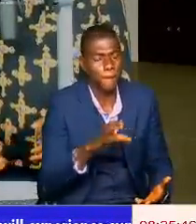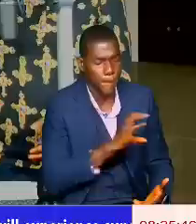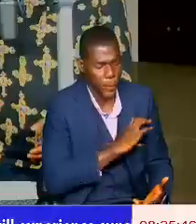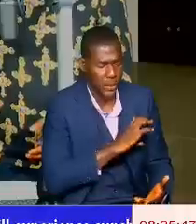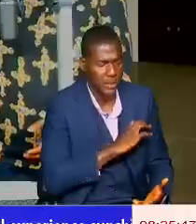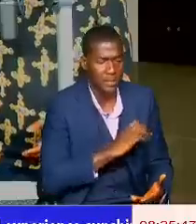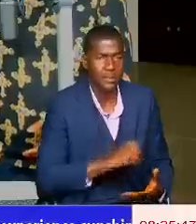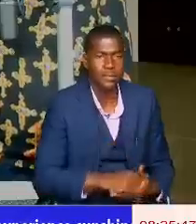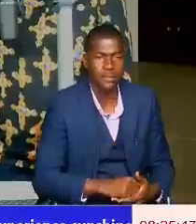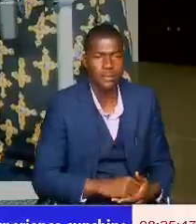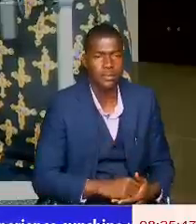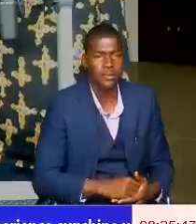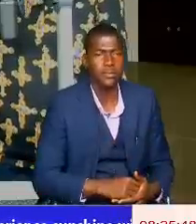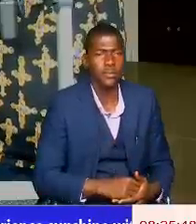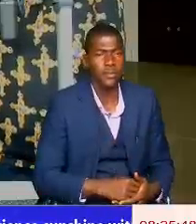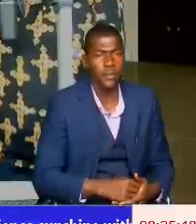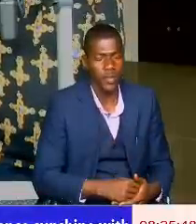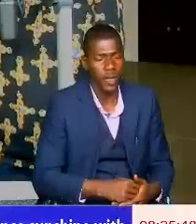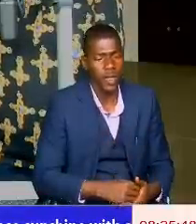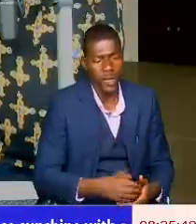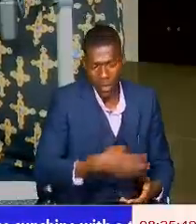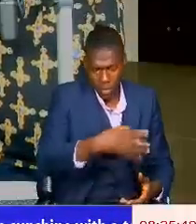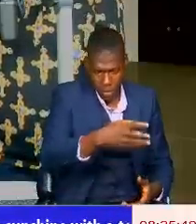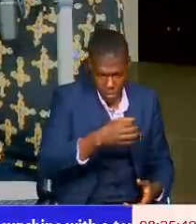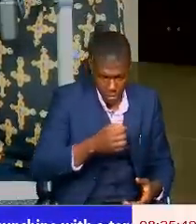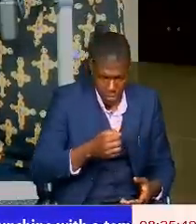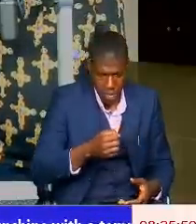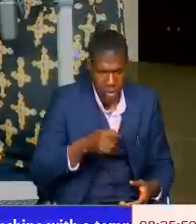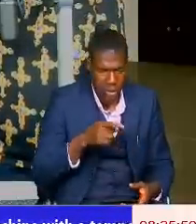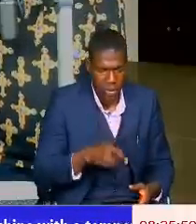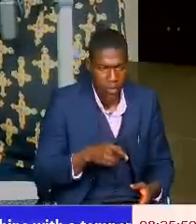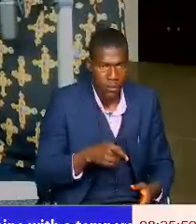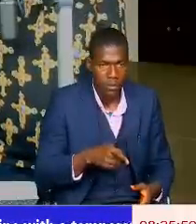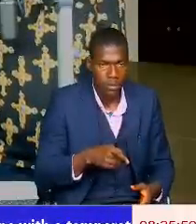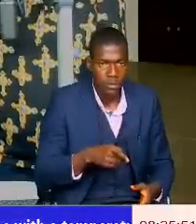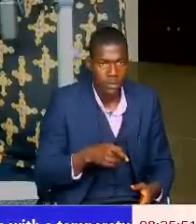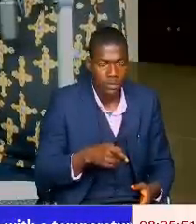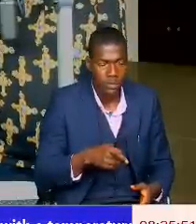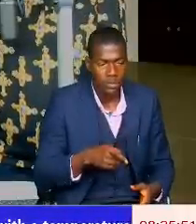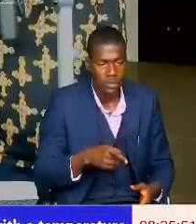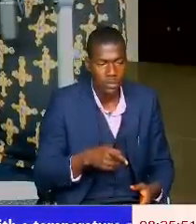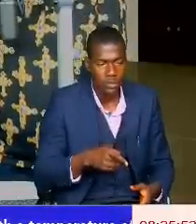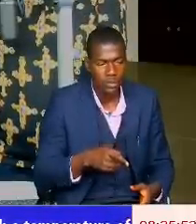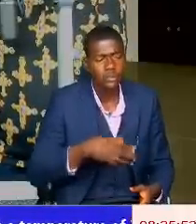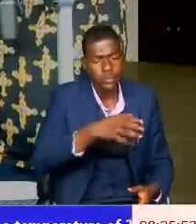police, you carry and make it be nodal officer for civil defense.